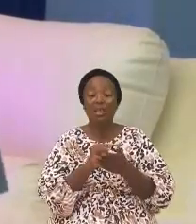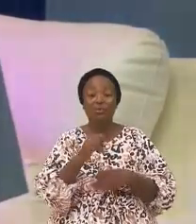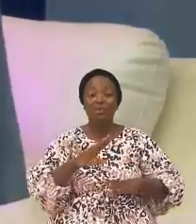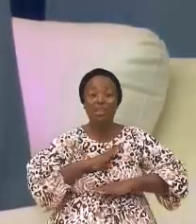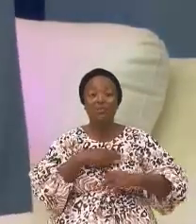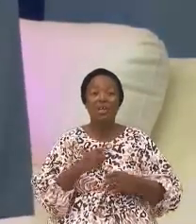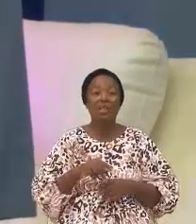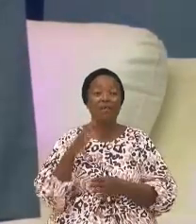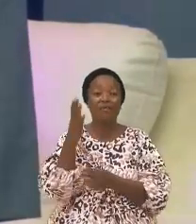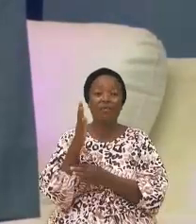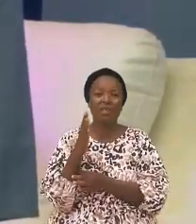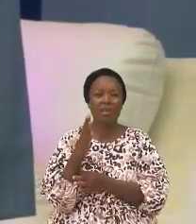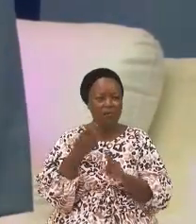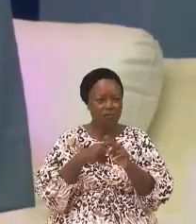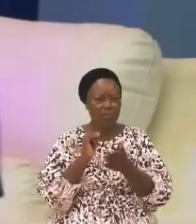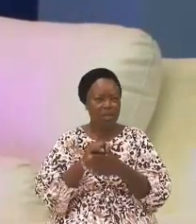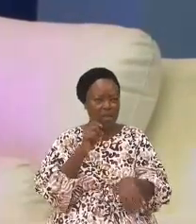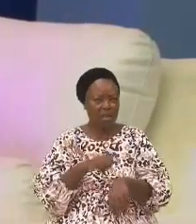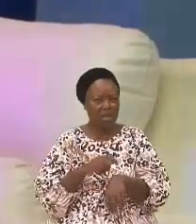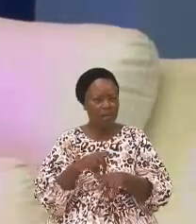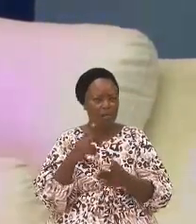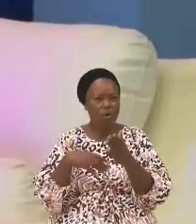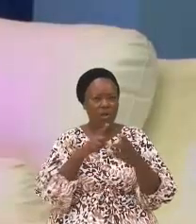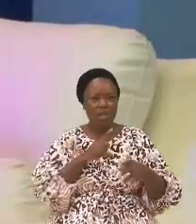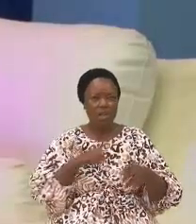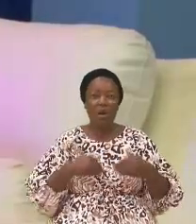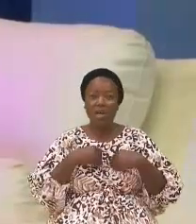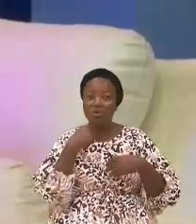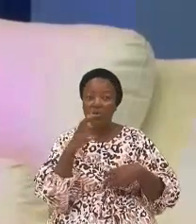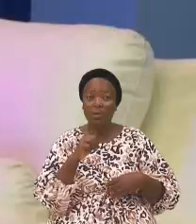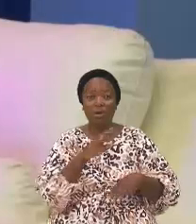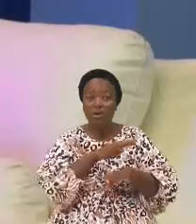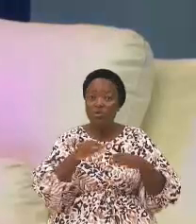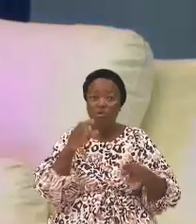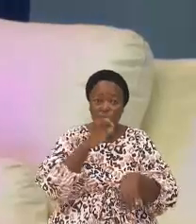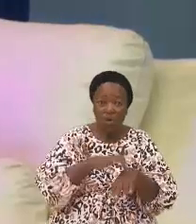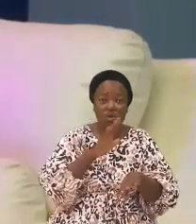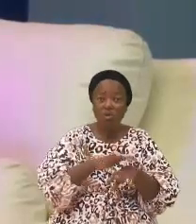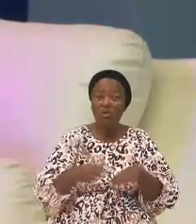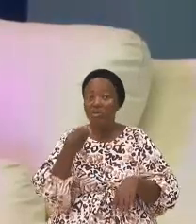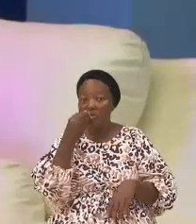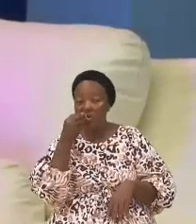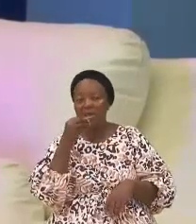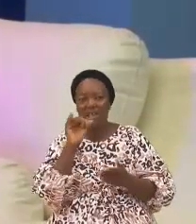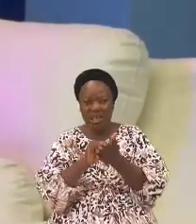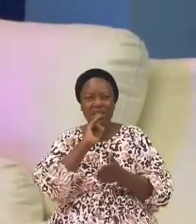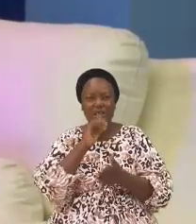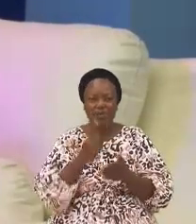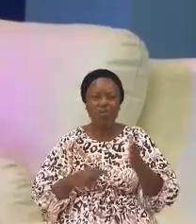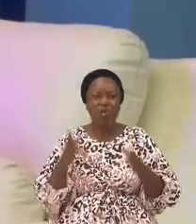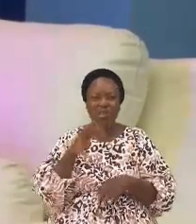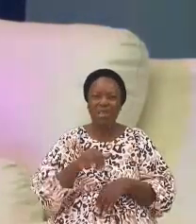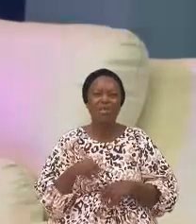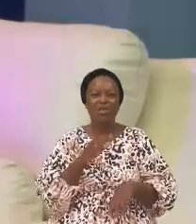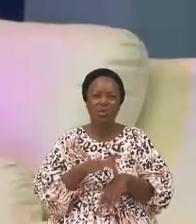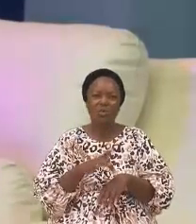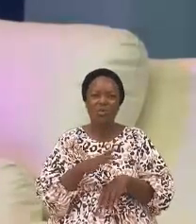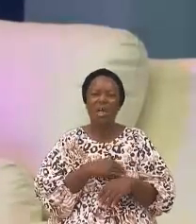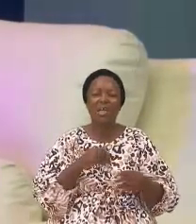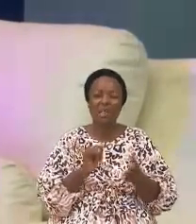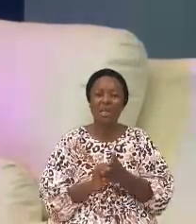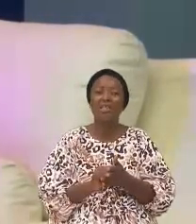marijuana that will satisfy the flesh. From that time, what the Lord had said, don't touch, don't eat. That's what they